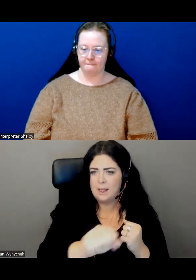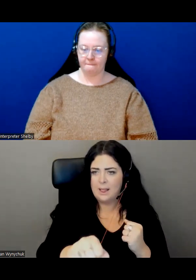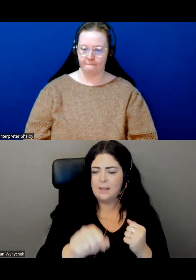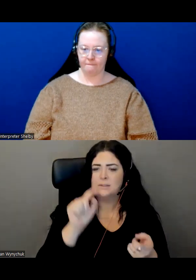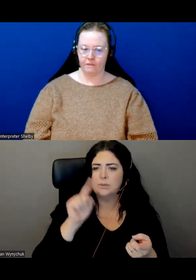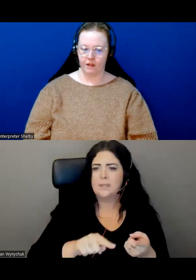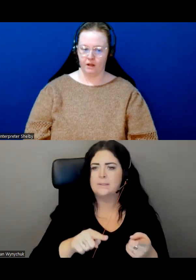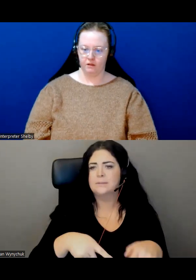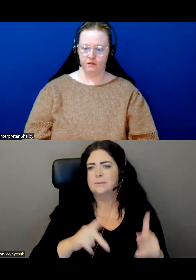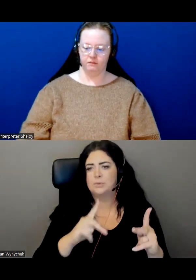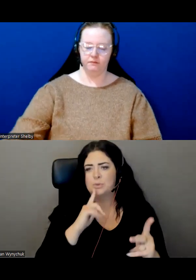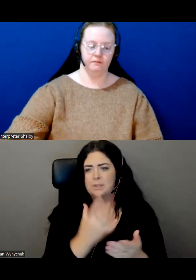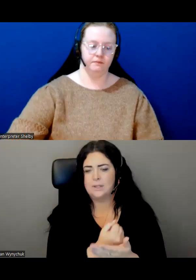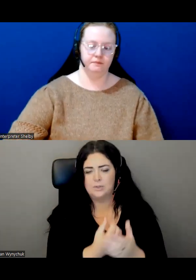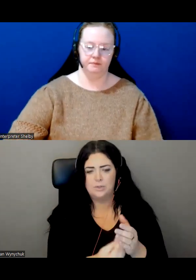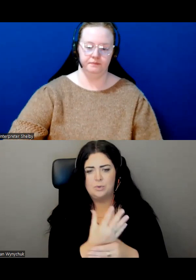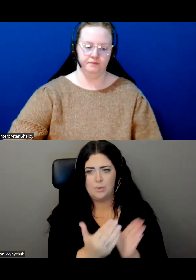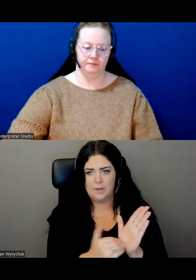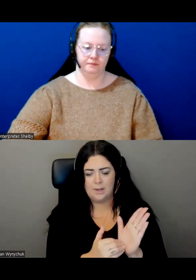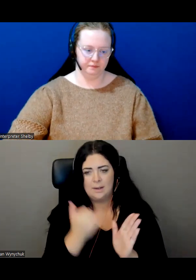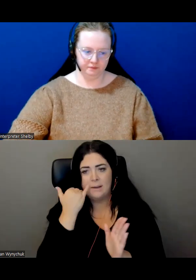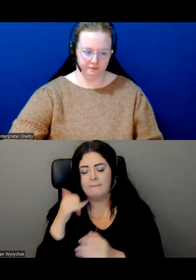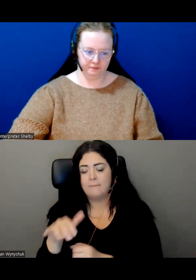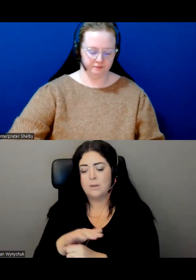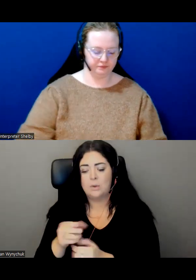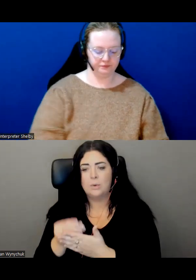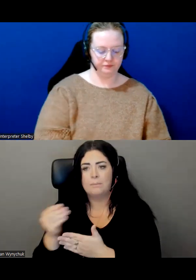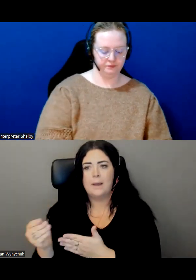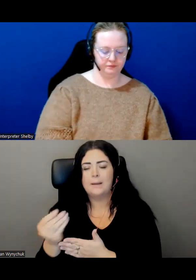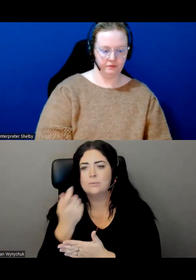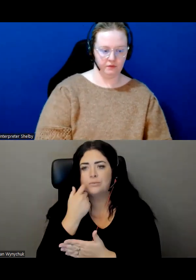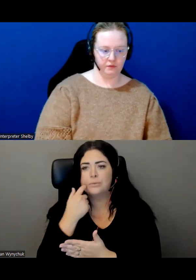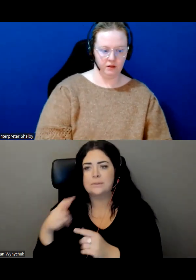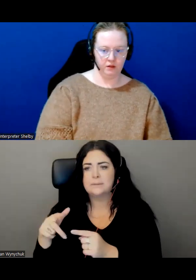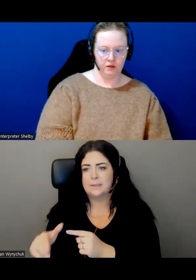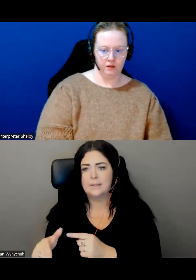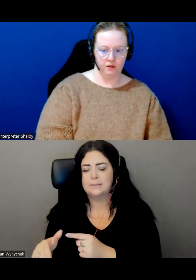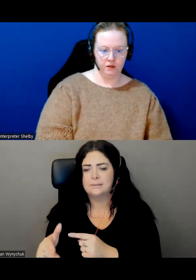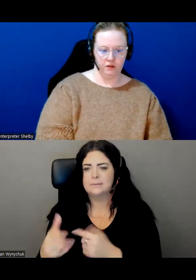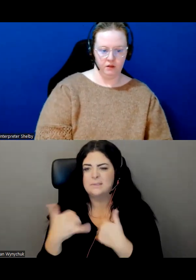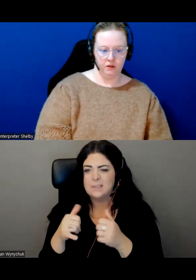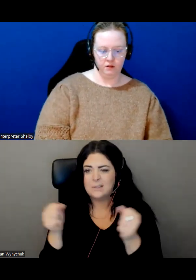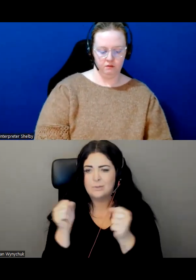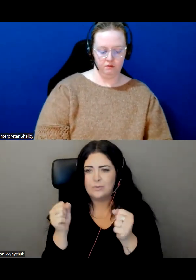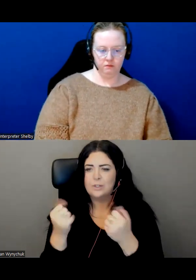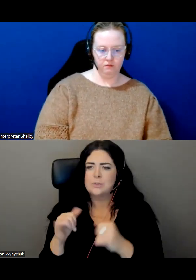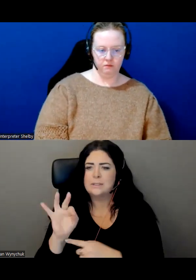water uptake. But if you do get it from a farm, you'll have a much higher chance, even if it is refrigerated, because it is so